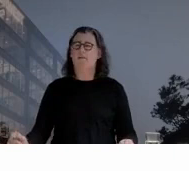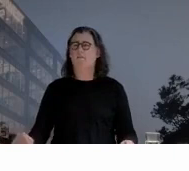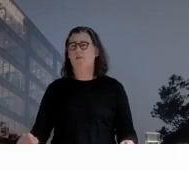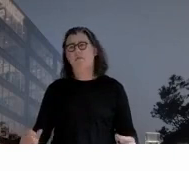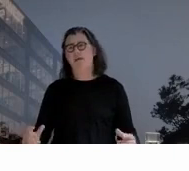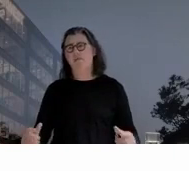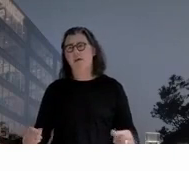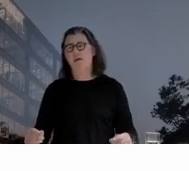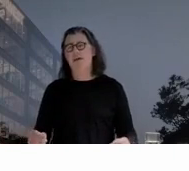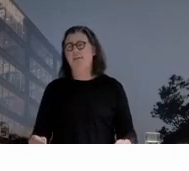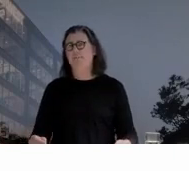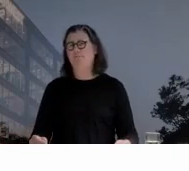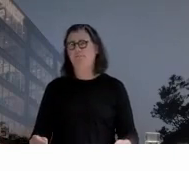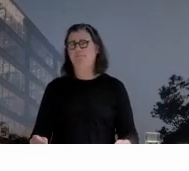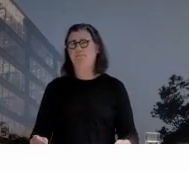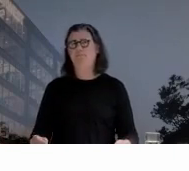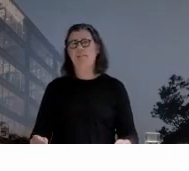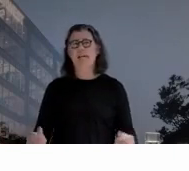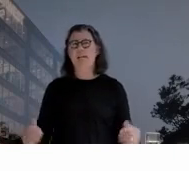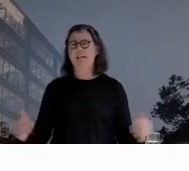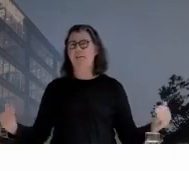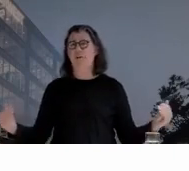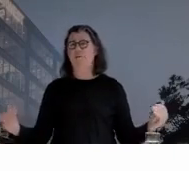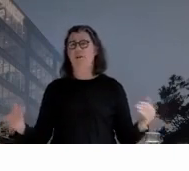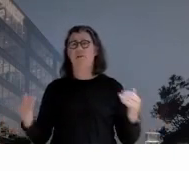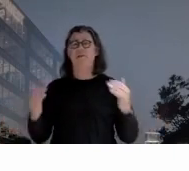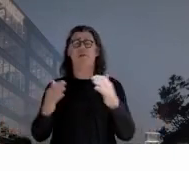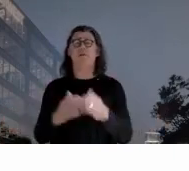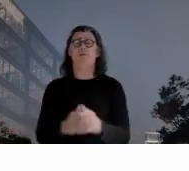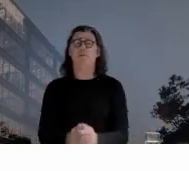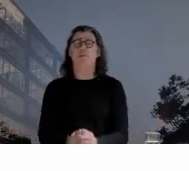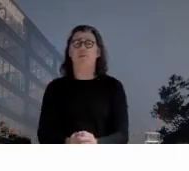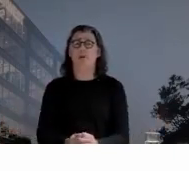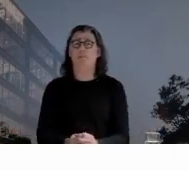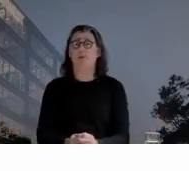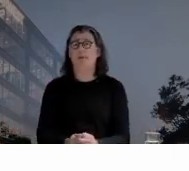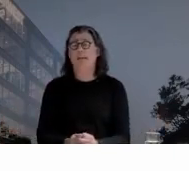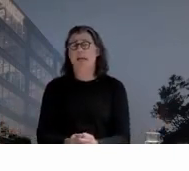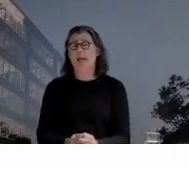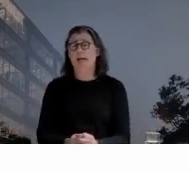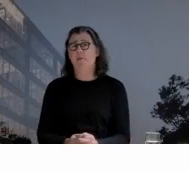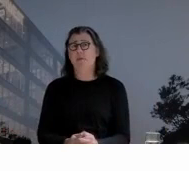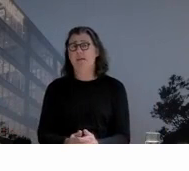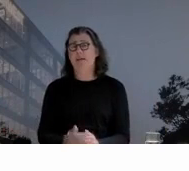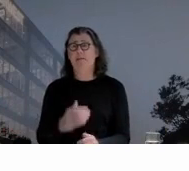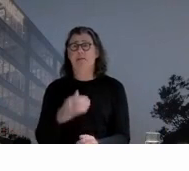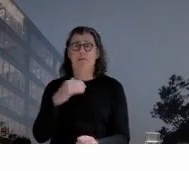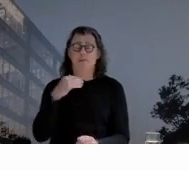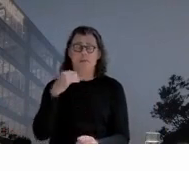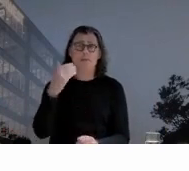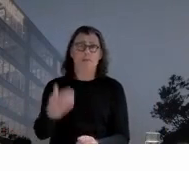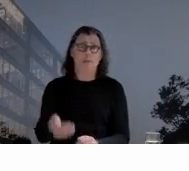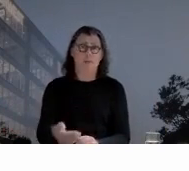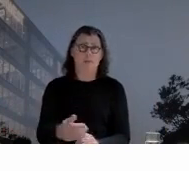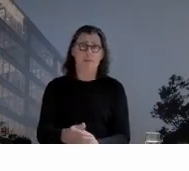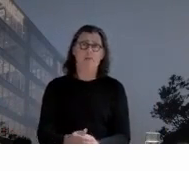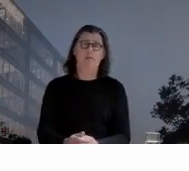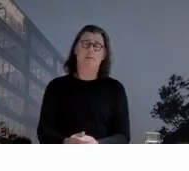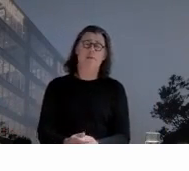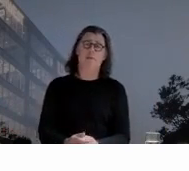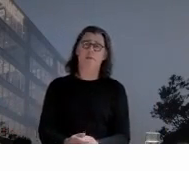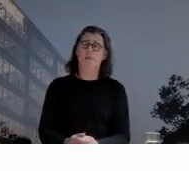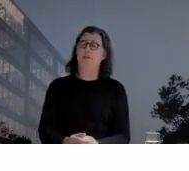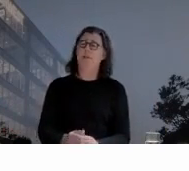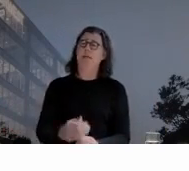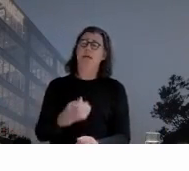bottom of that fat triangle. And then as you go further and further towards the top, you get into building,